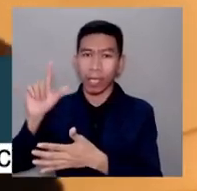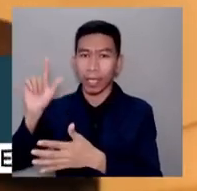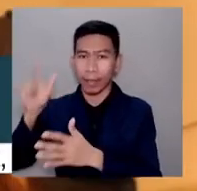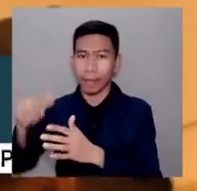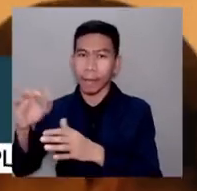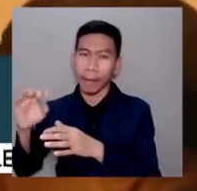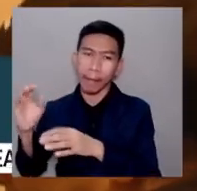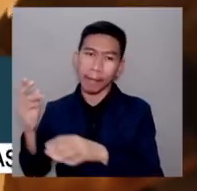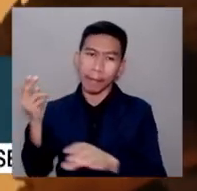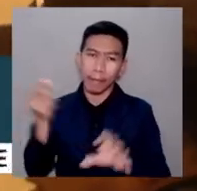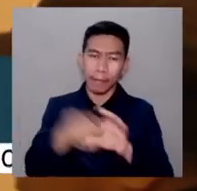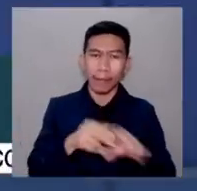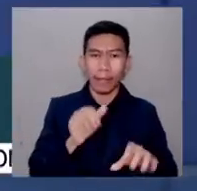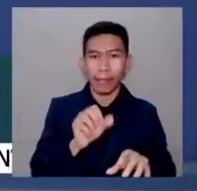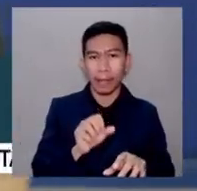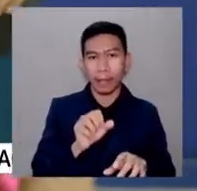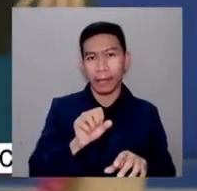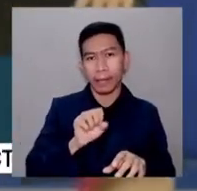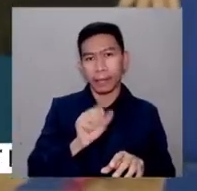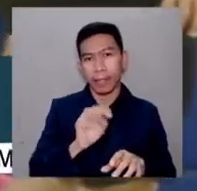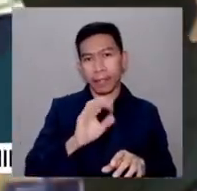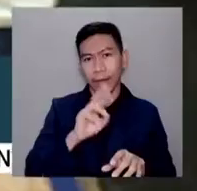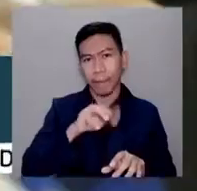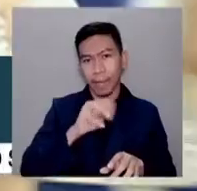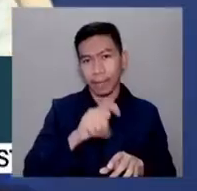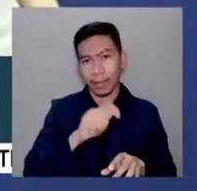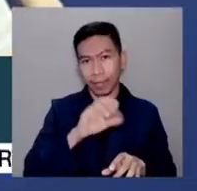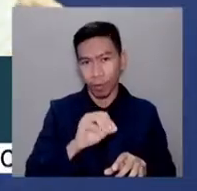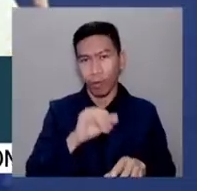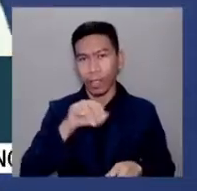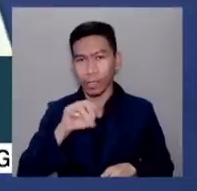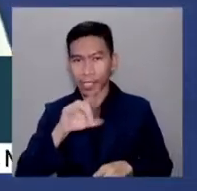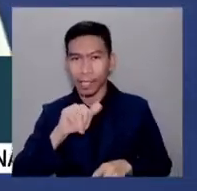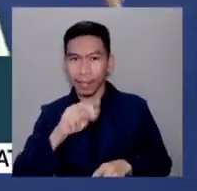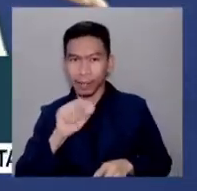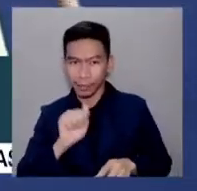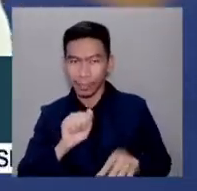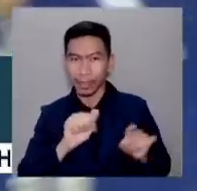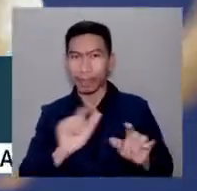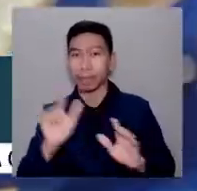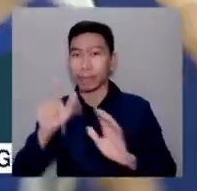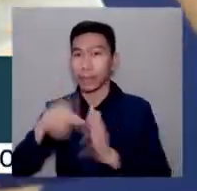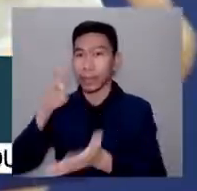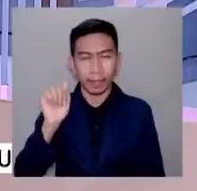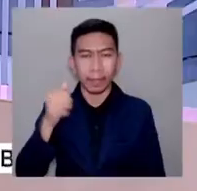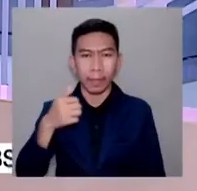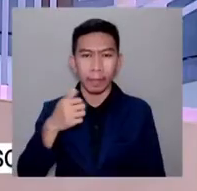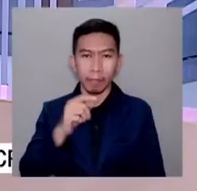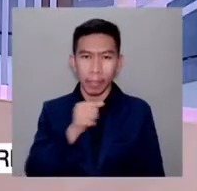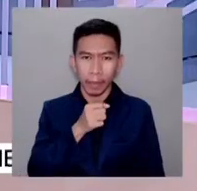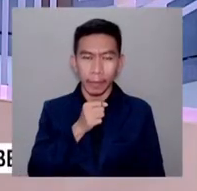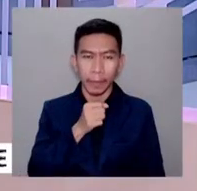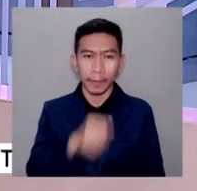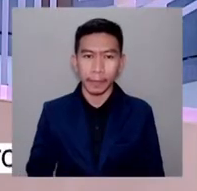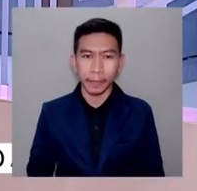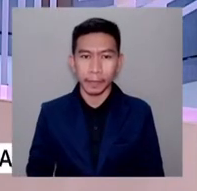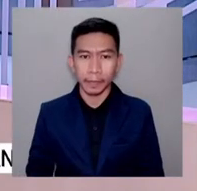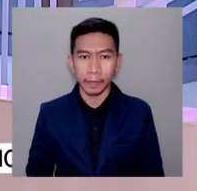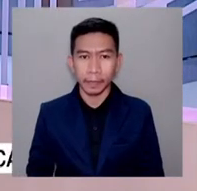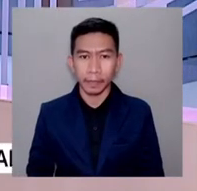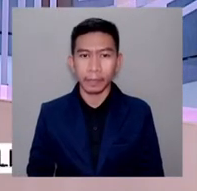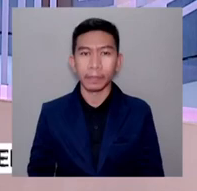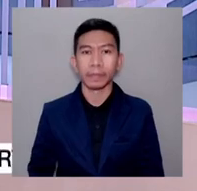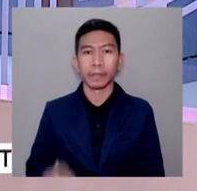and the Indiana Pacers. The NBA draft will take place at the Barclays Center in Brooklyn. From the Austrian capital of Vienna